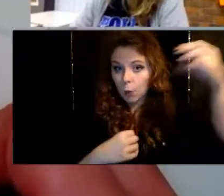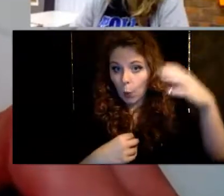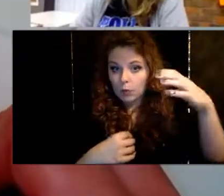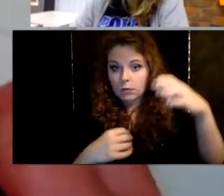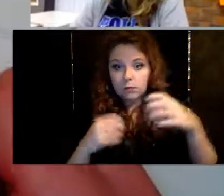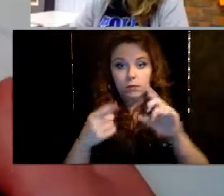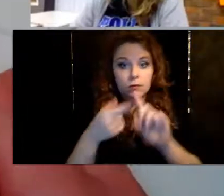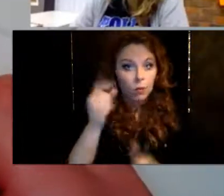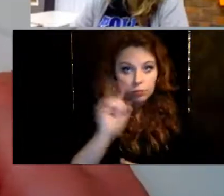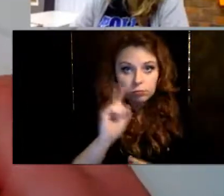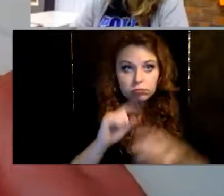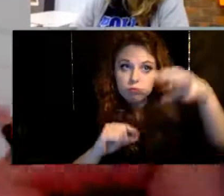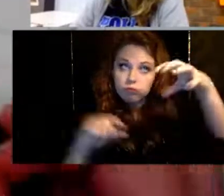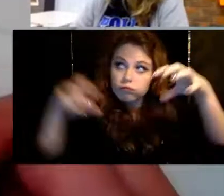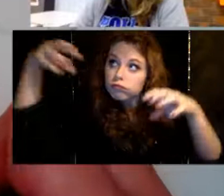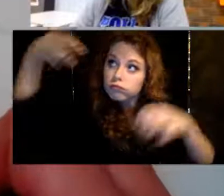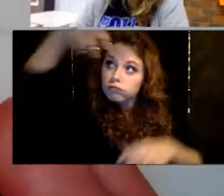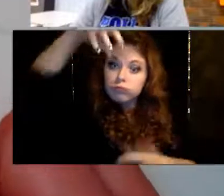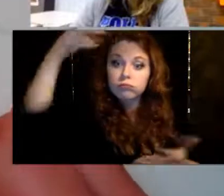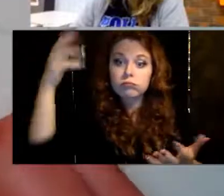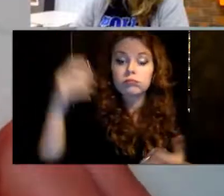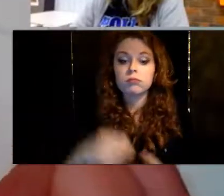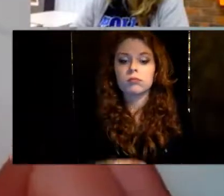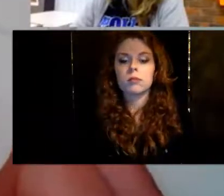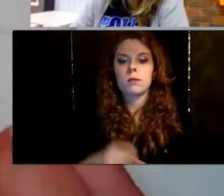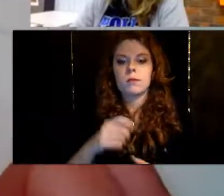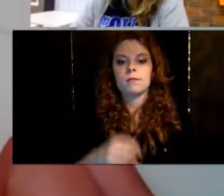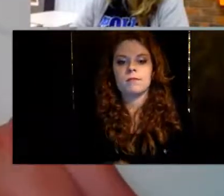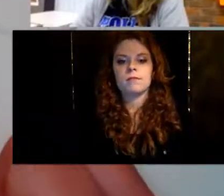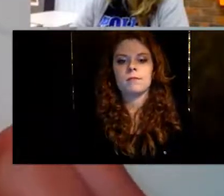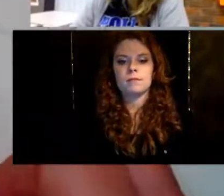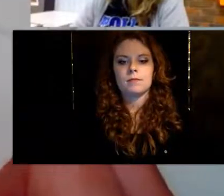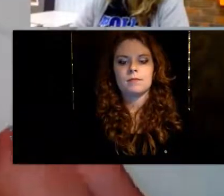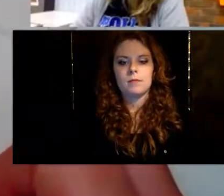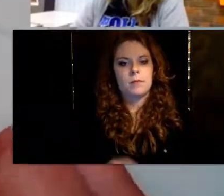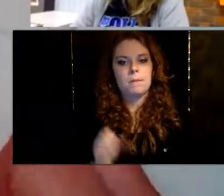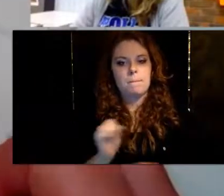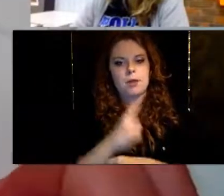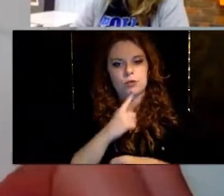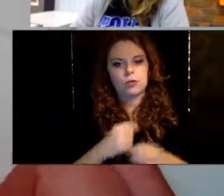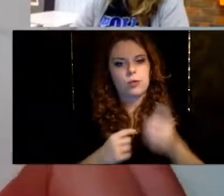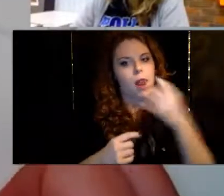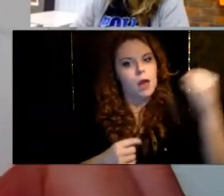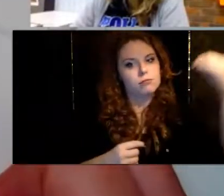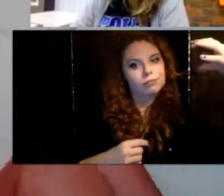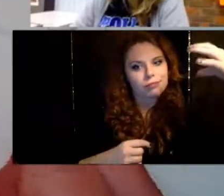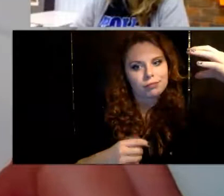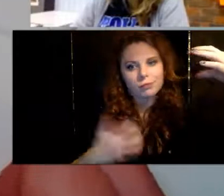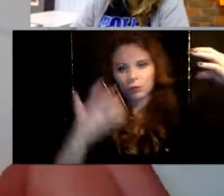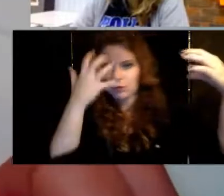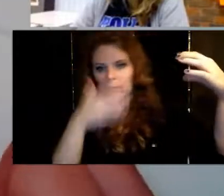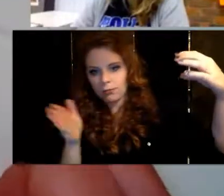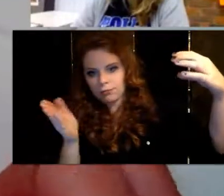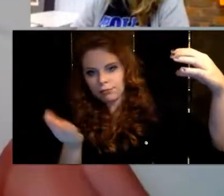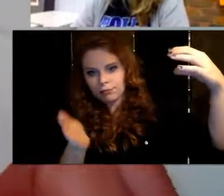know where the light's coming from. If my light's coming from this way, then this is the lighter part of my pear, and then this is the shadowy part of